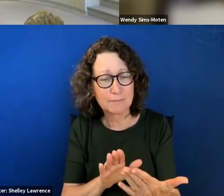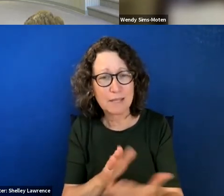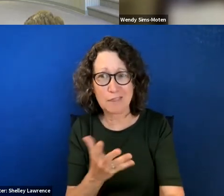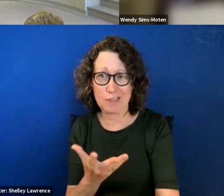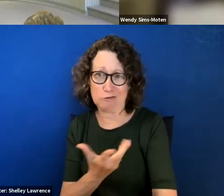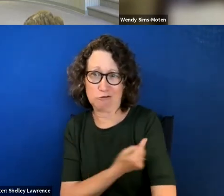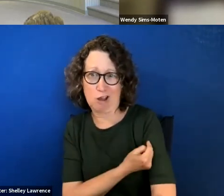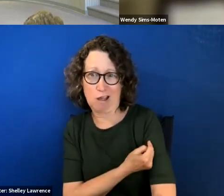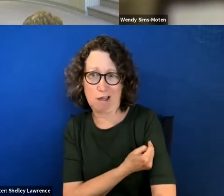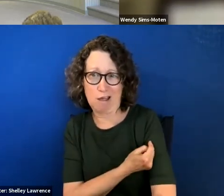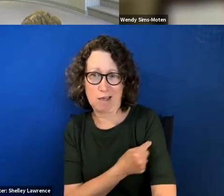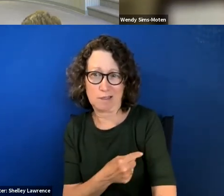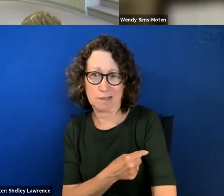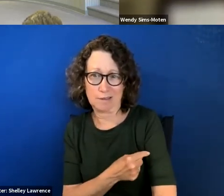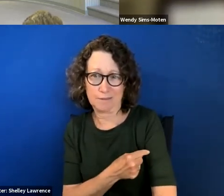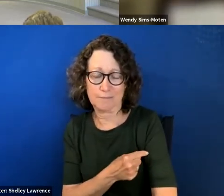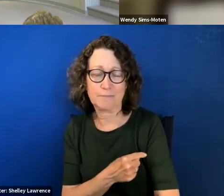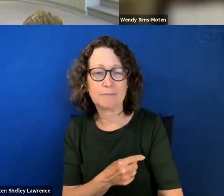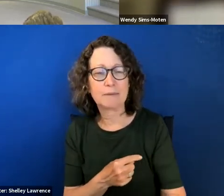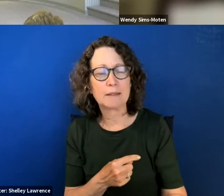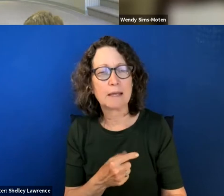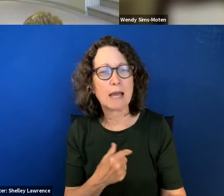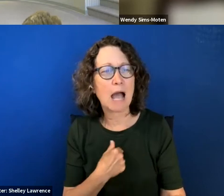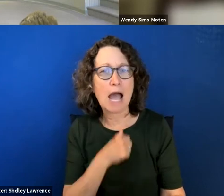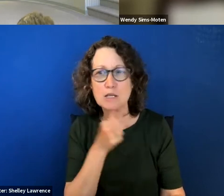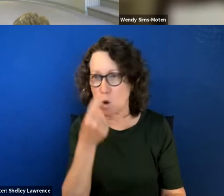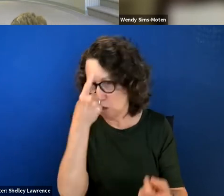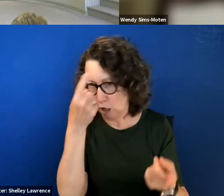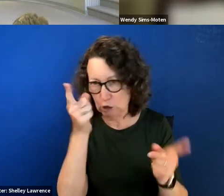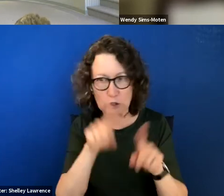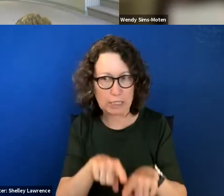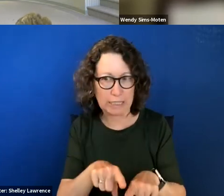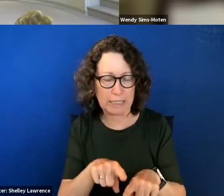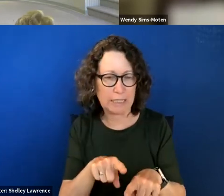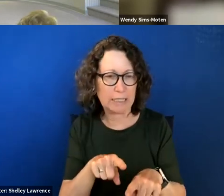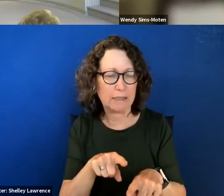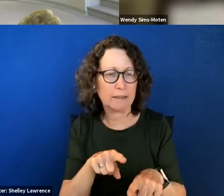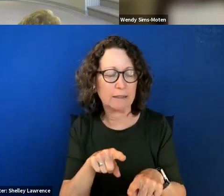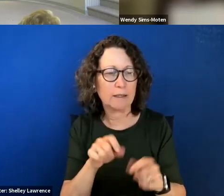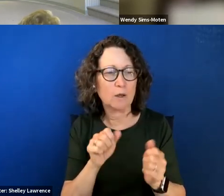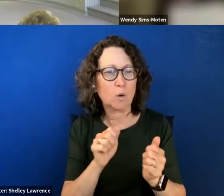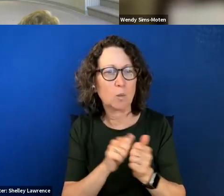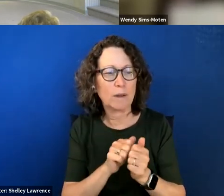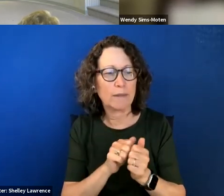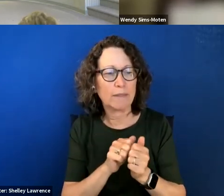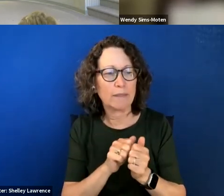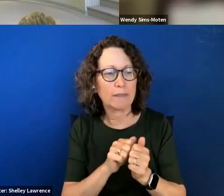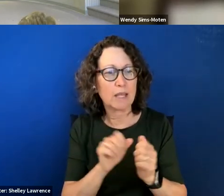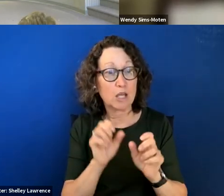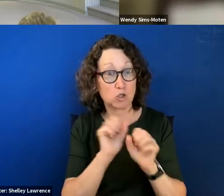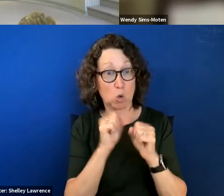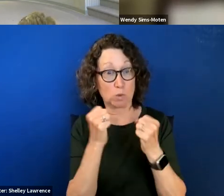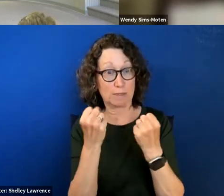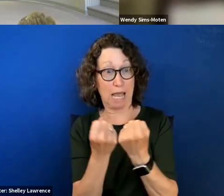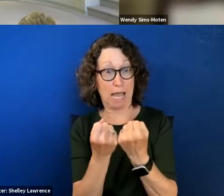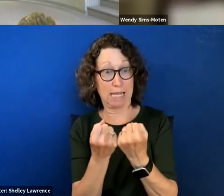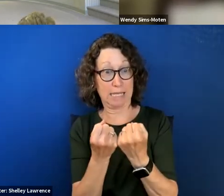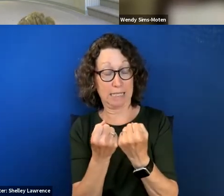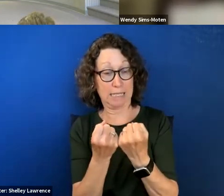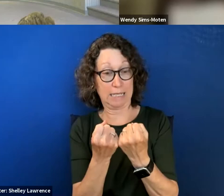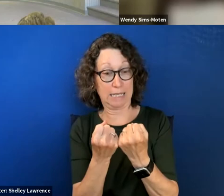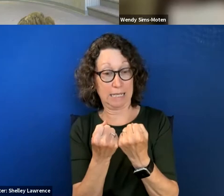shot. I don't agree with the way that society